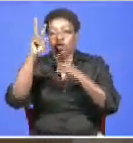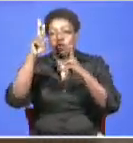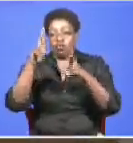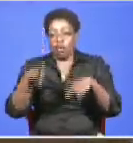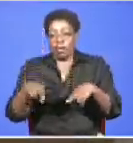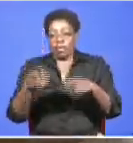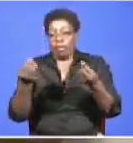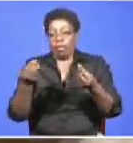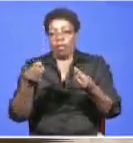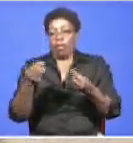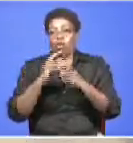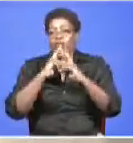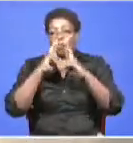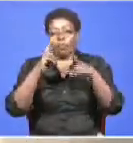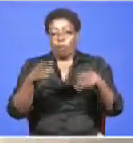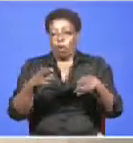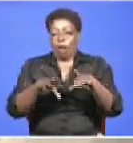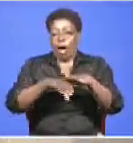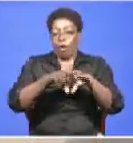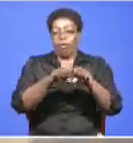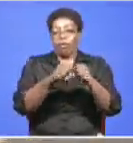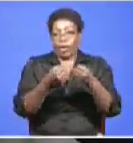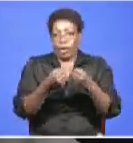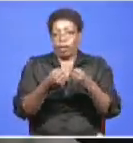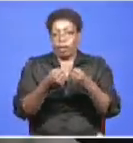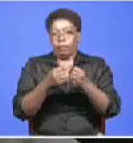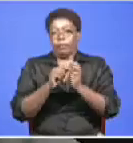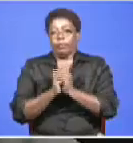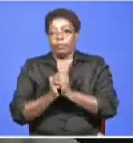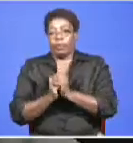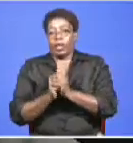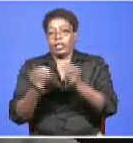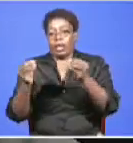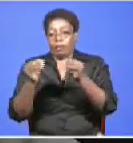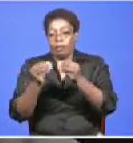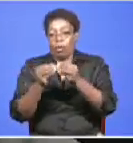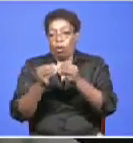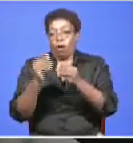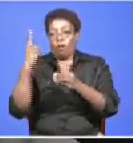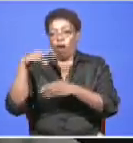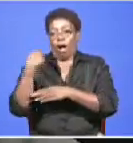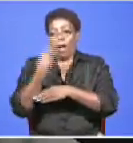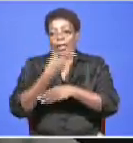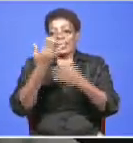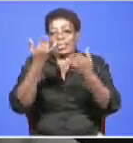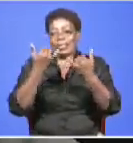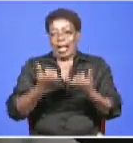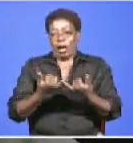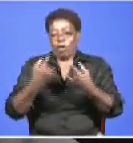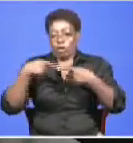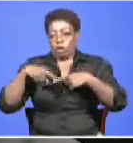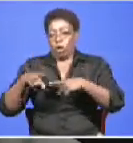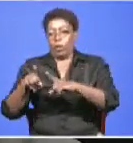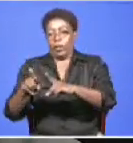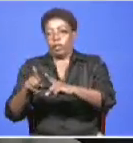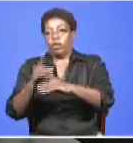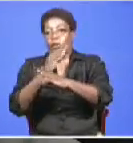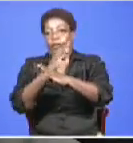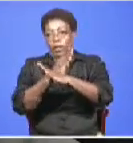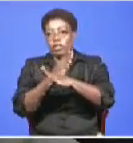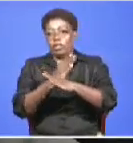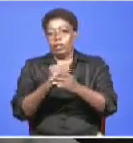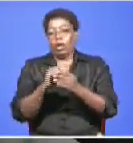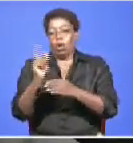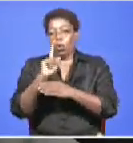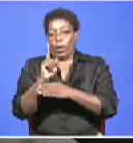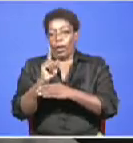been no reported outbreaks or symptoms of the bacteria. More for us now to go in a prevention mode with our